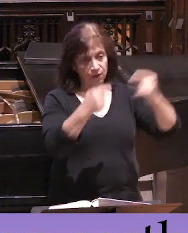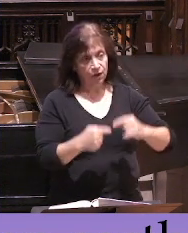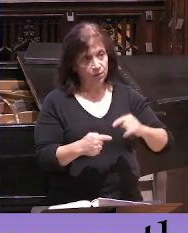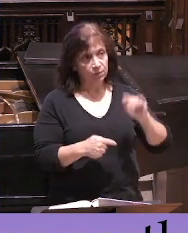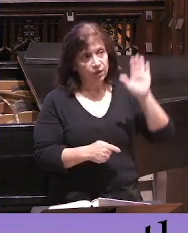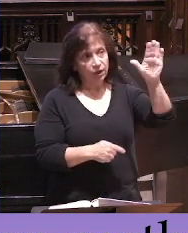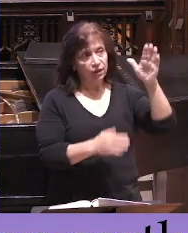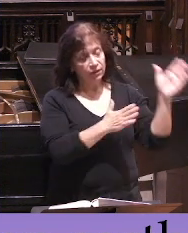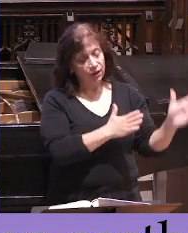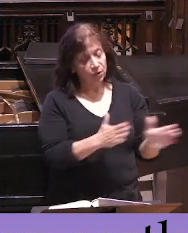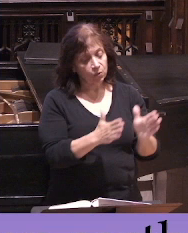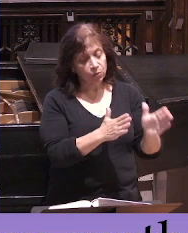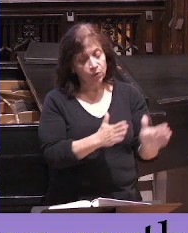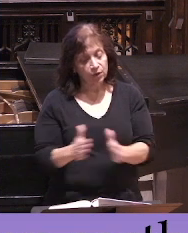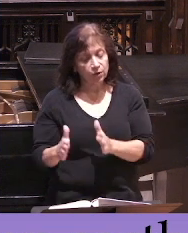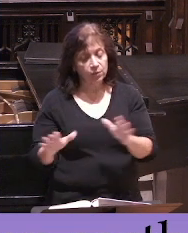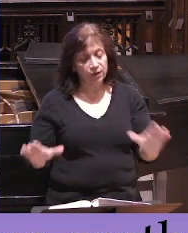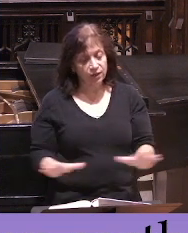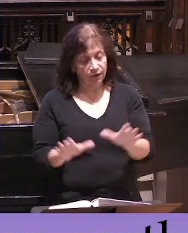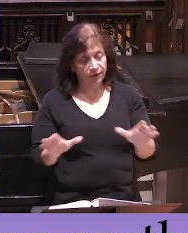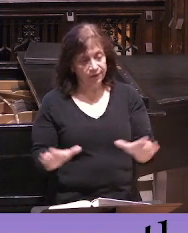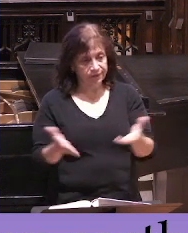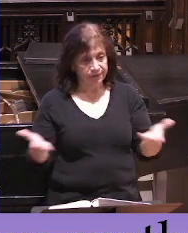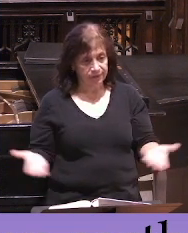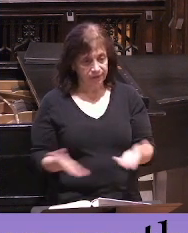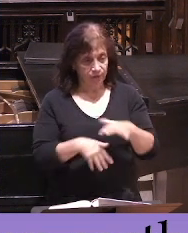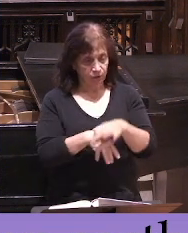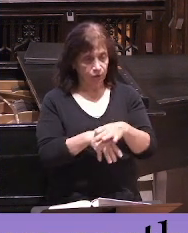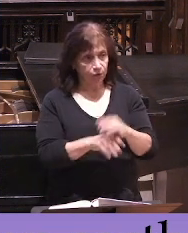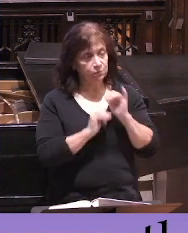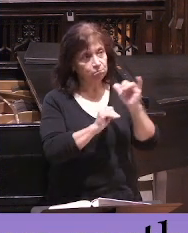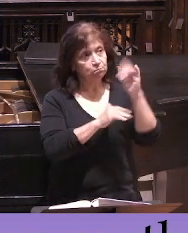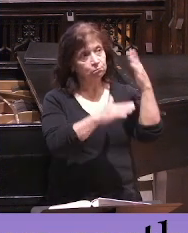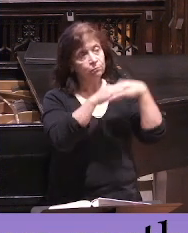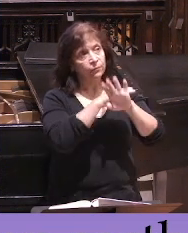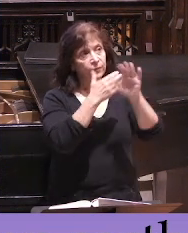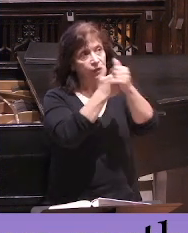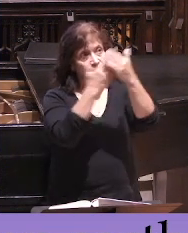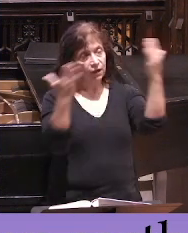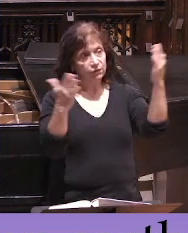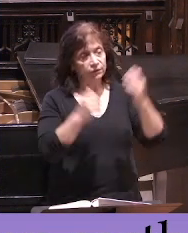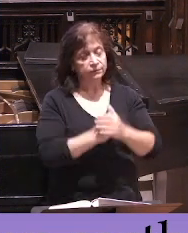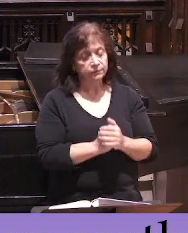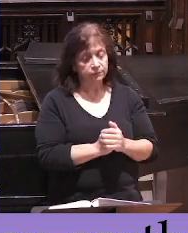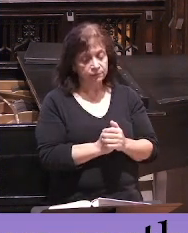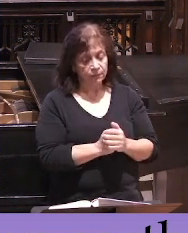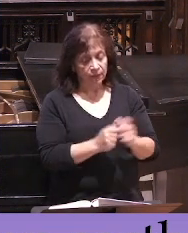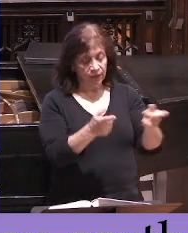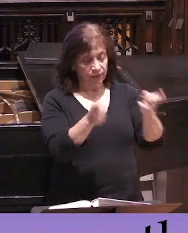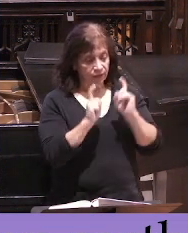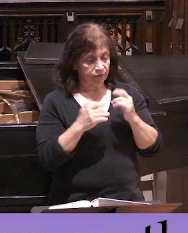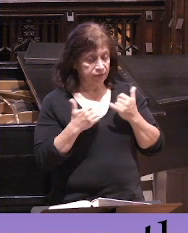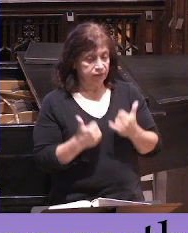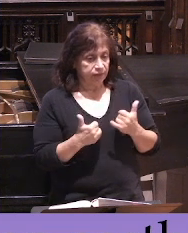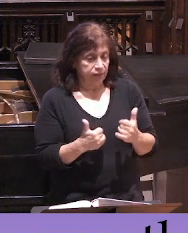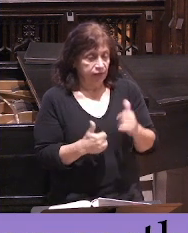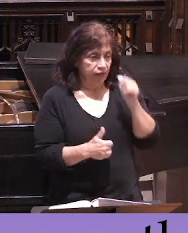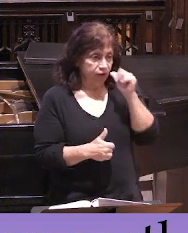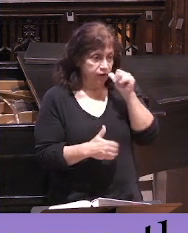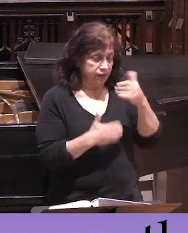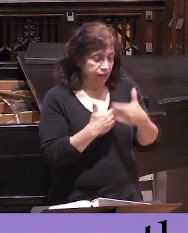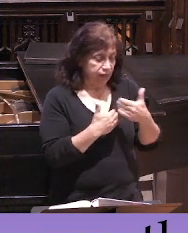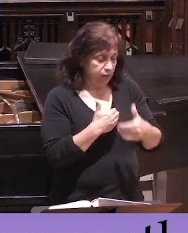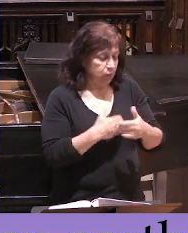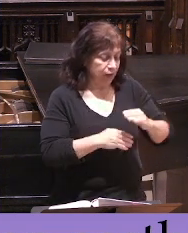kingdom come, thy will be done, on earth as it is in heaven. Give us this